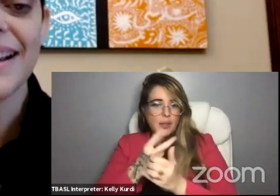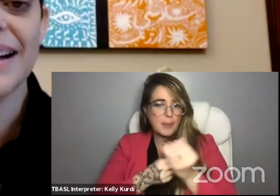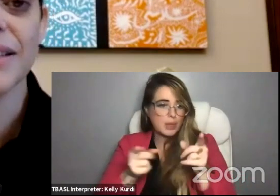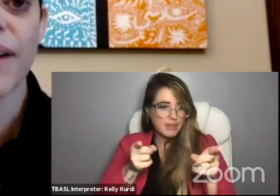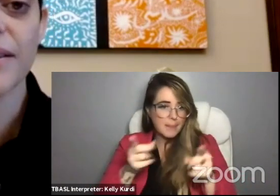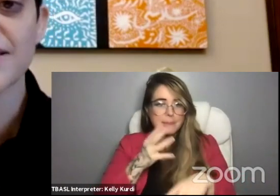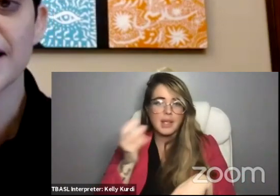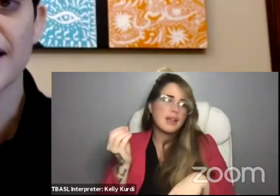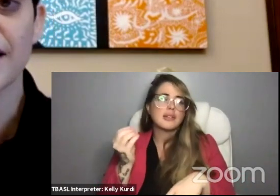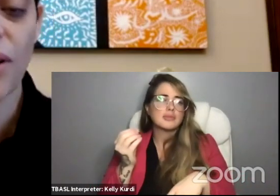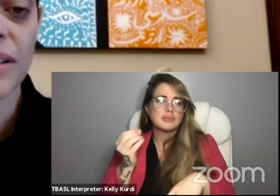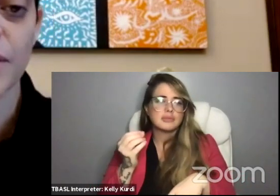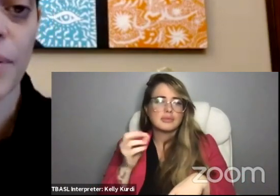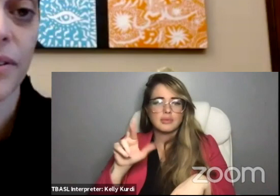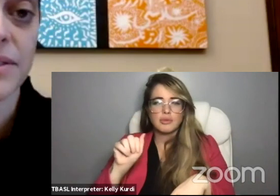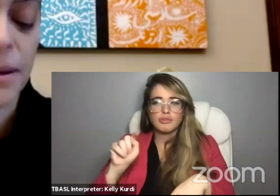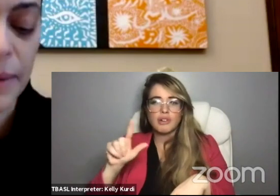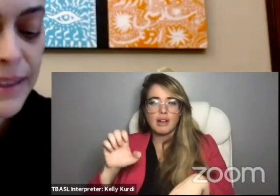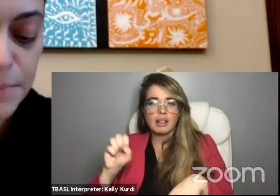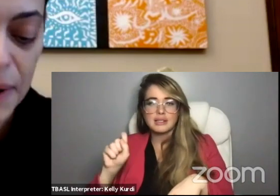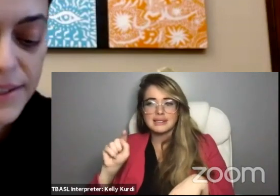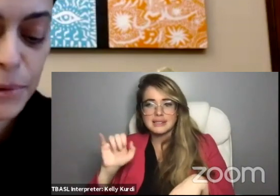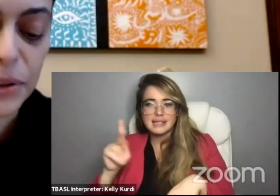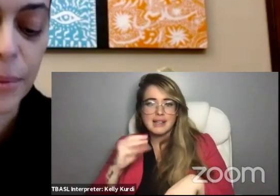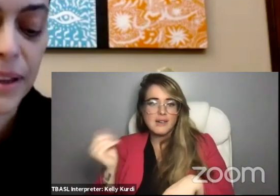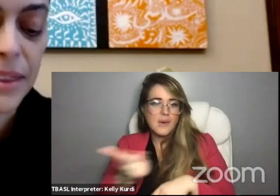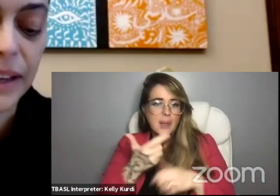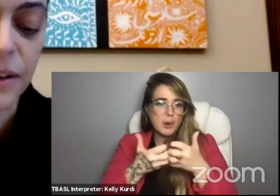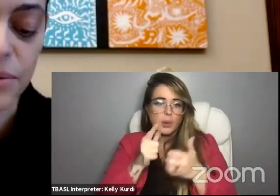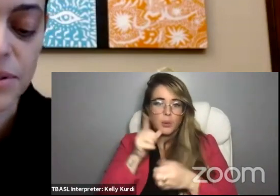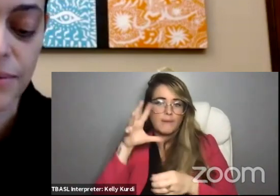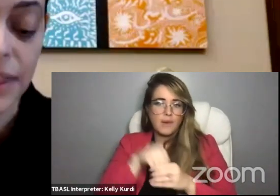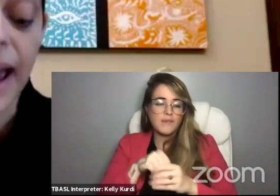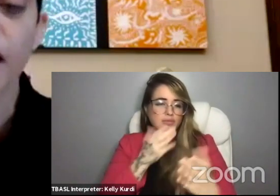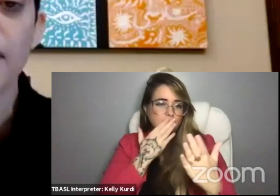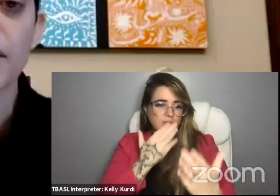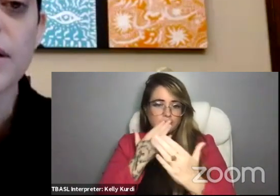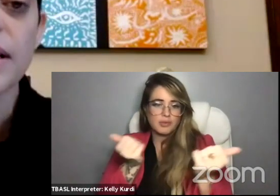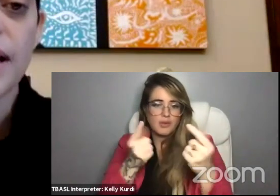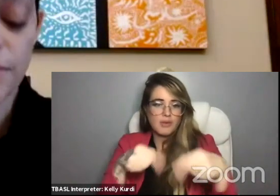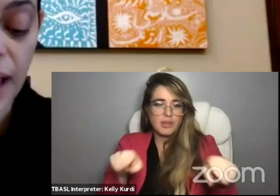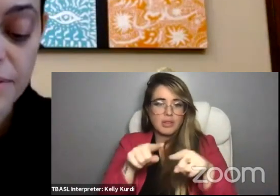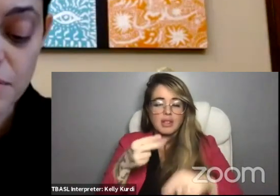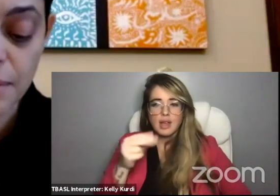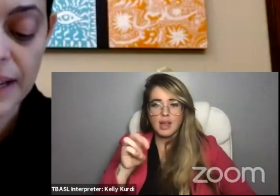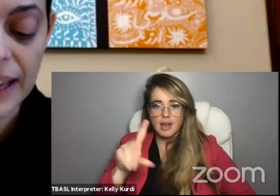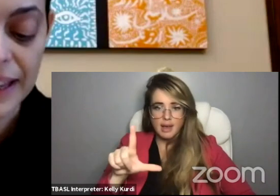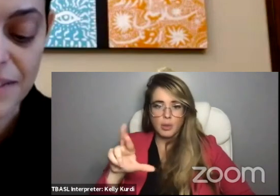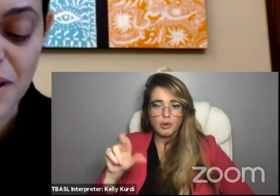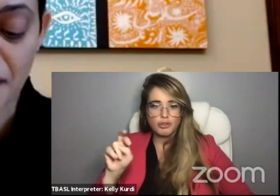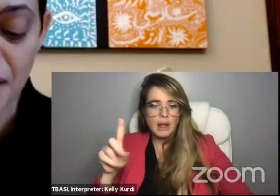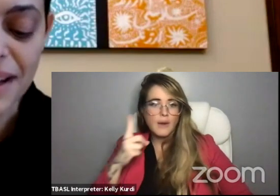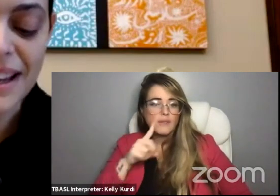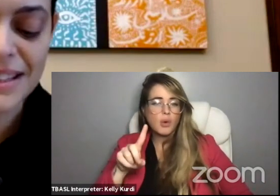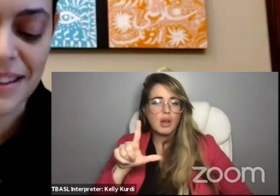and Rattlestick and all of the partners that made this possible. I want to thank HowlRound for live streaming and